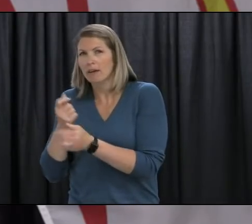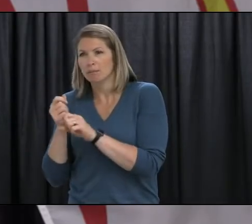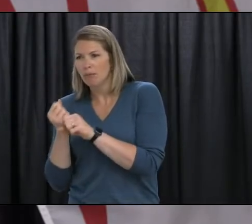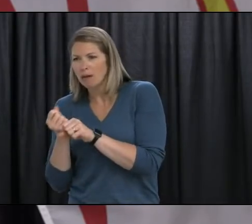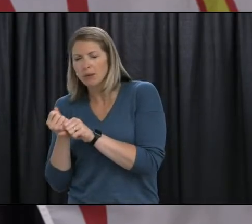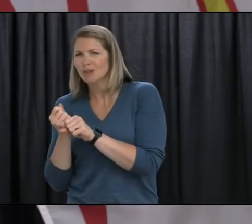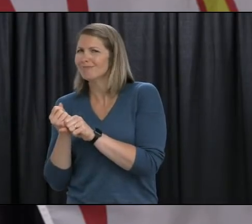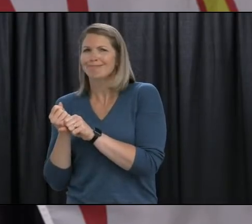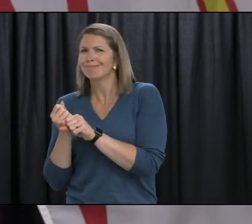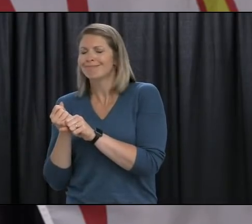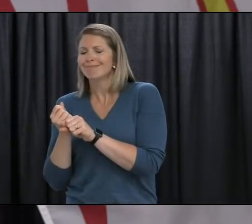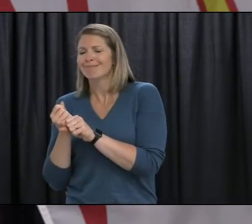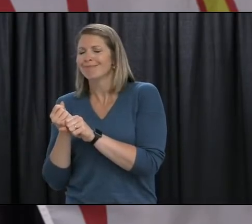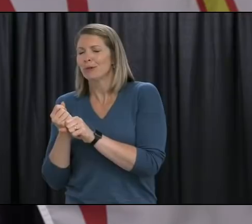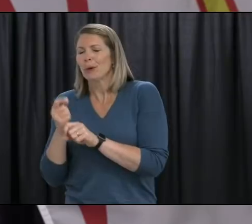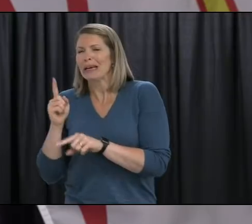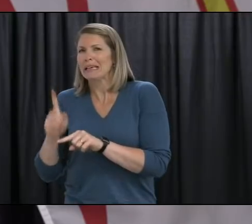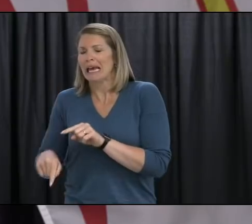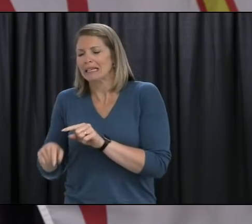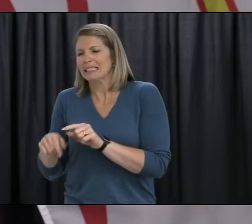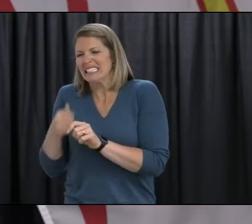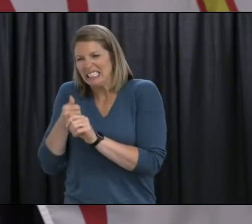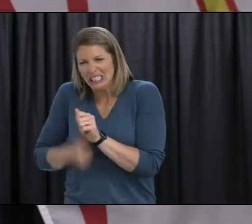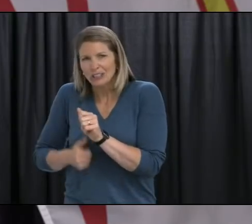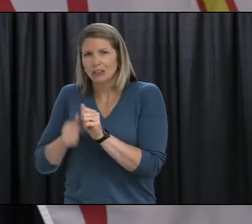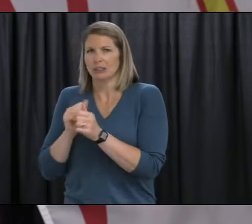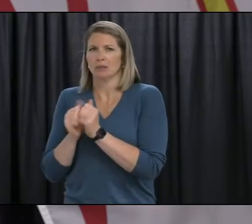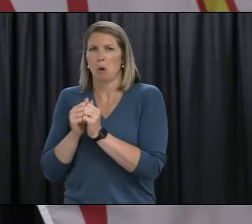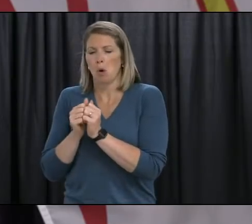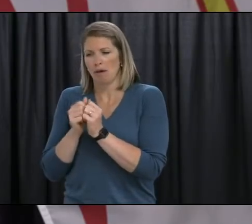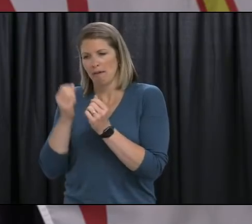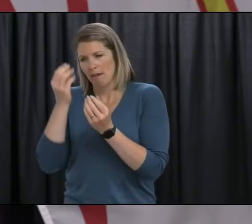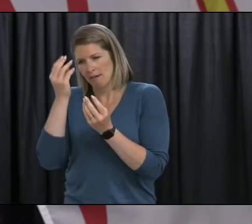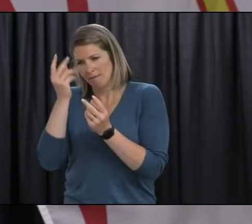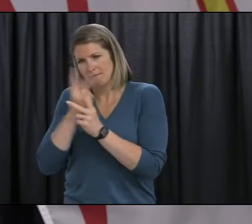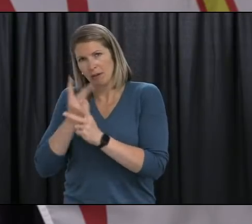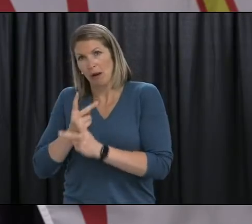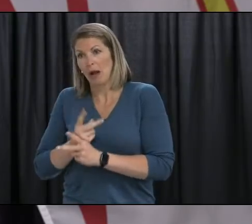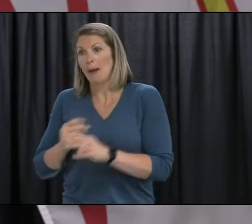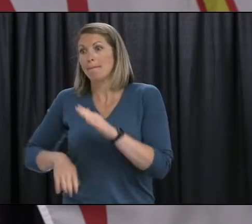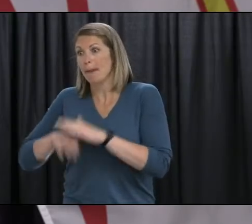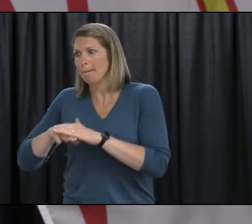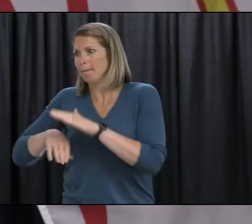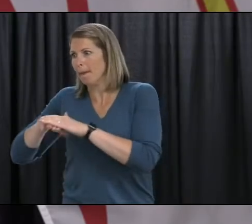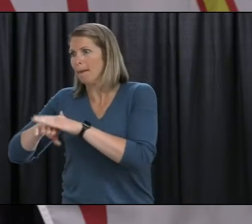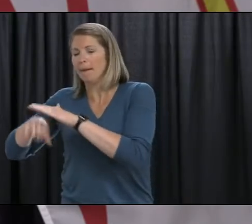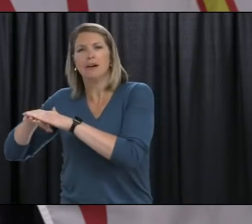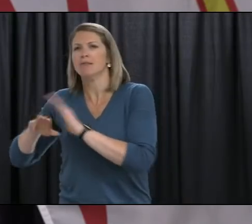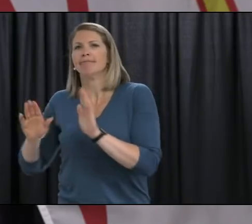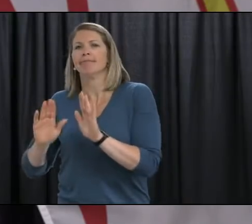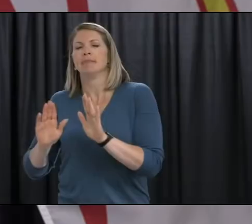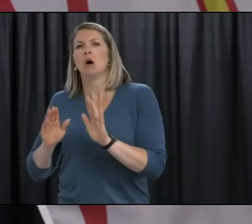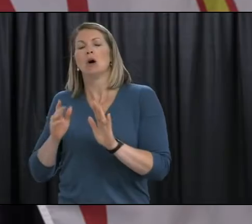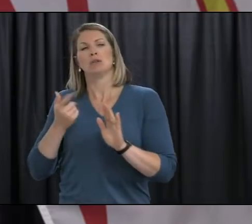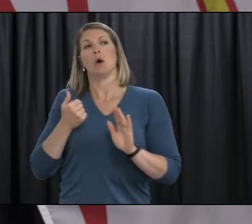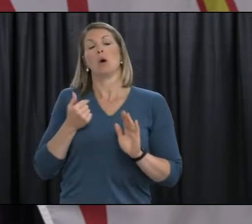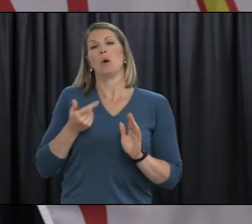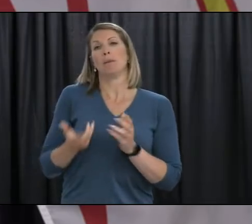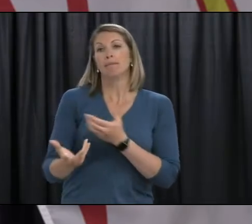not really something we had to take into consideration for that. So, you know,